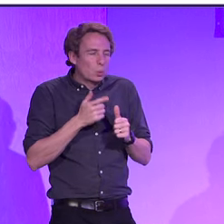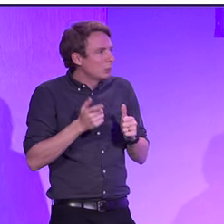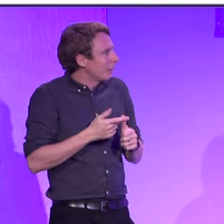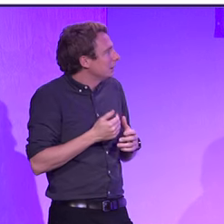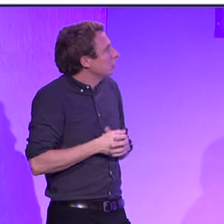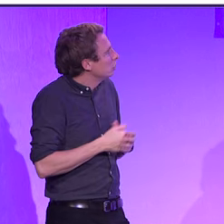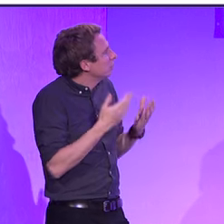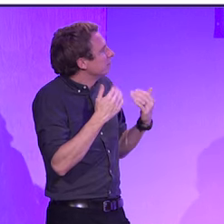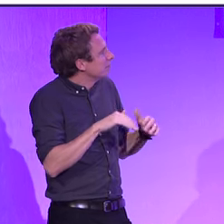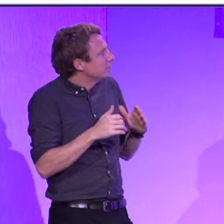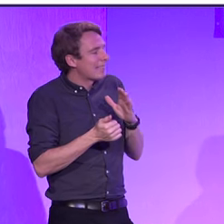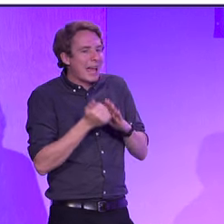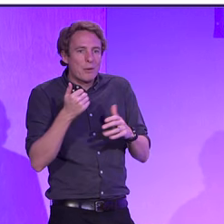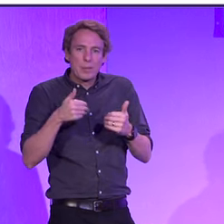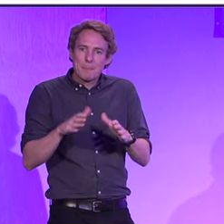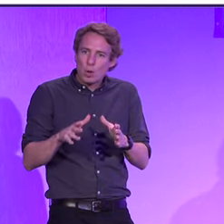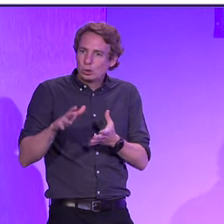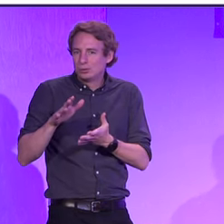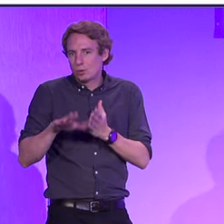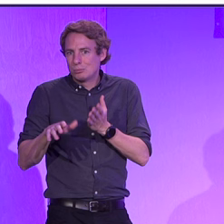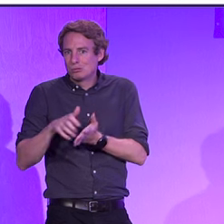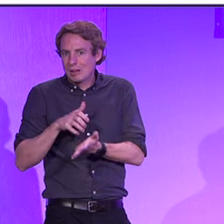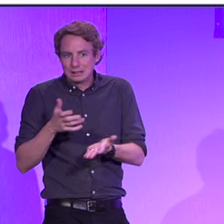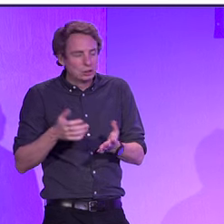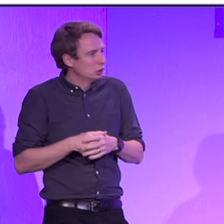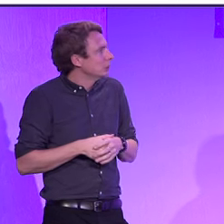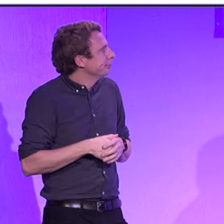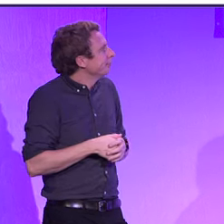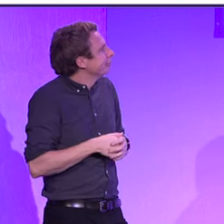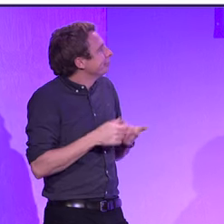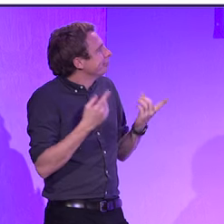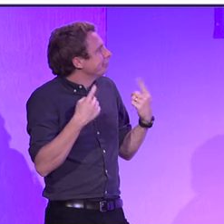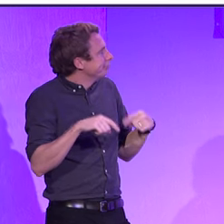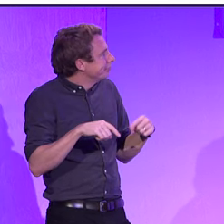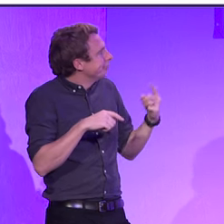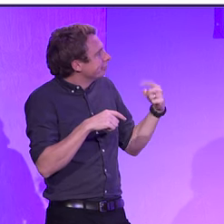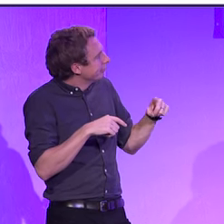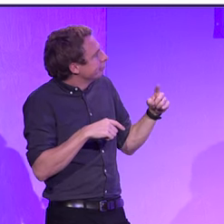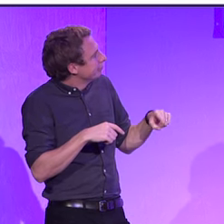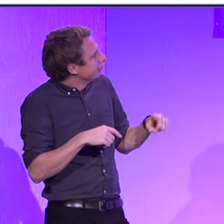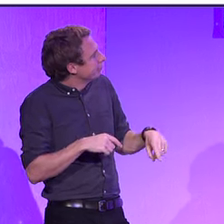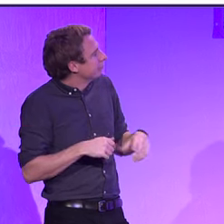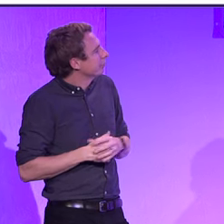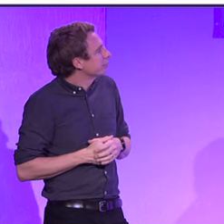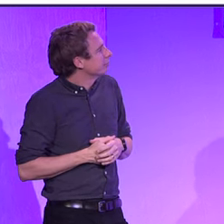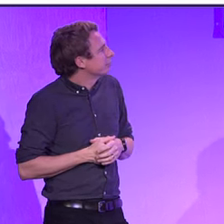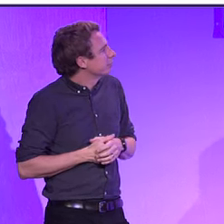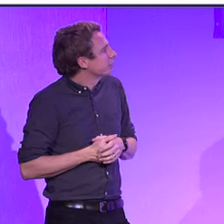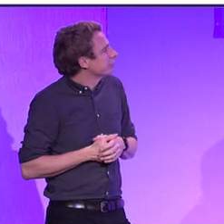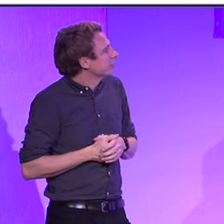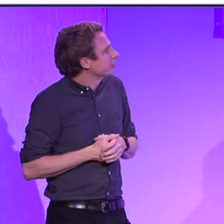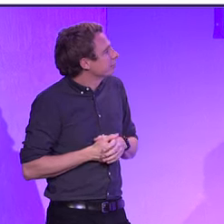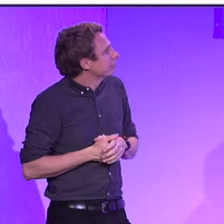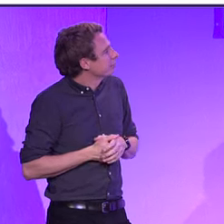versus mixing from scratch. There's a little bit of an analogy here and there, and then we'll look at disaster recovery recipes for success